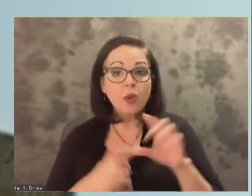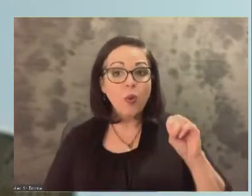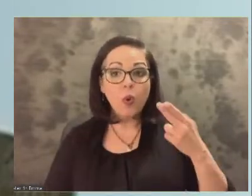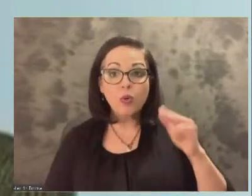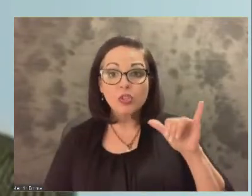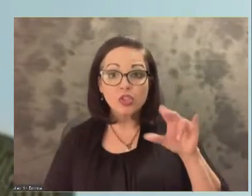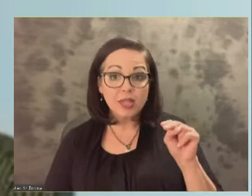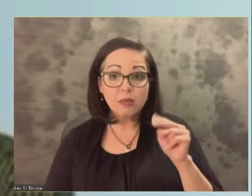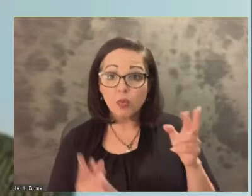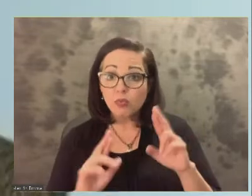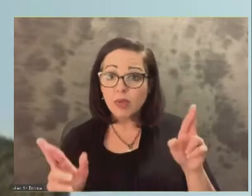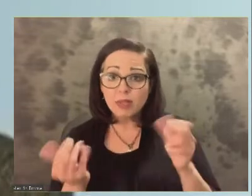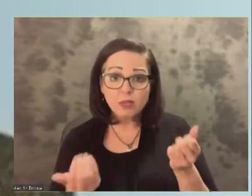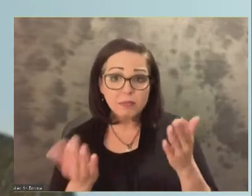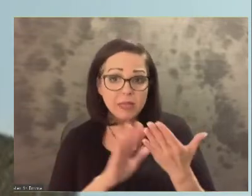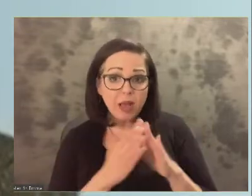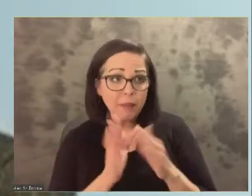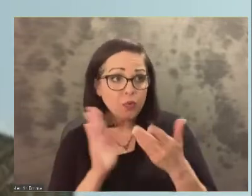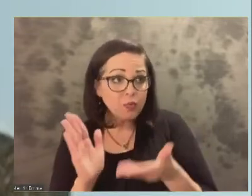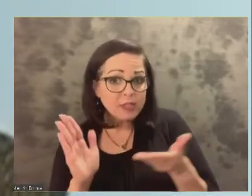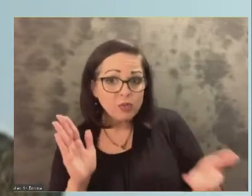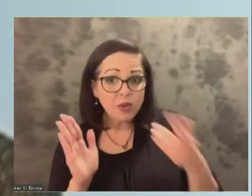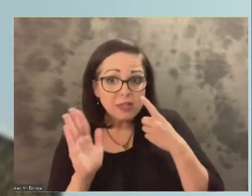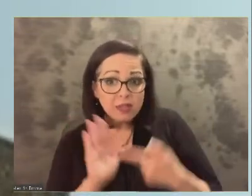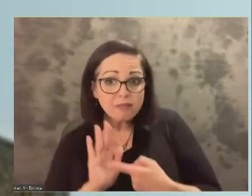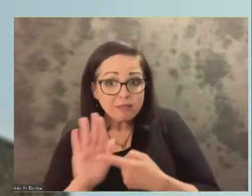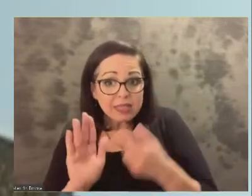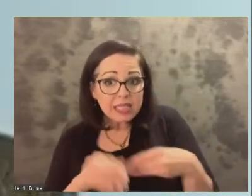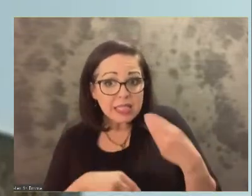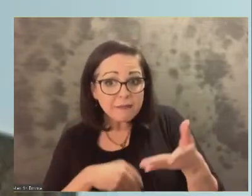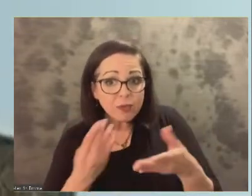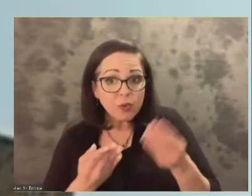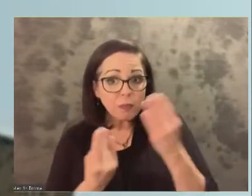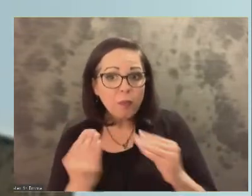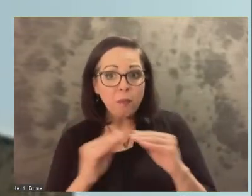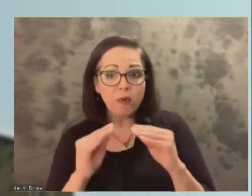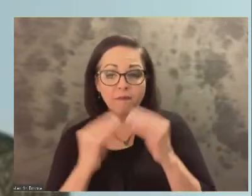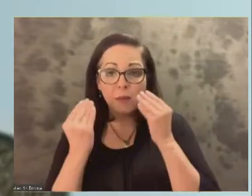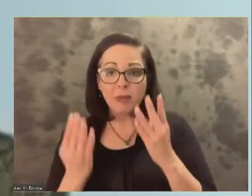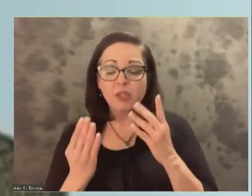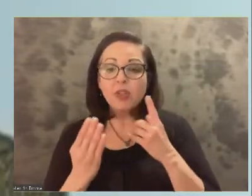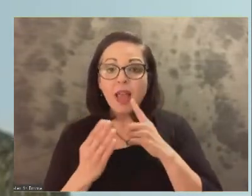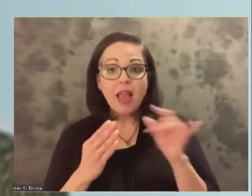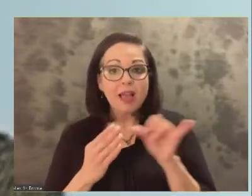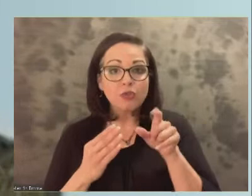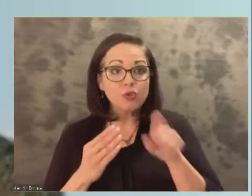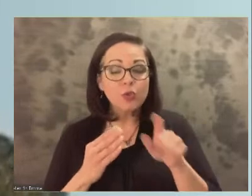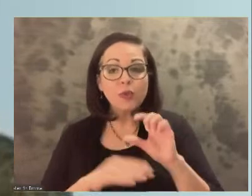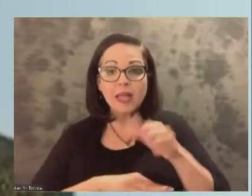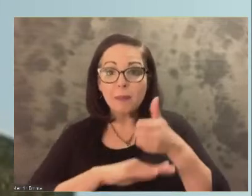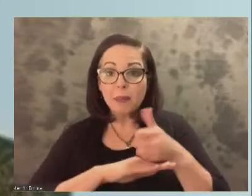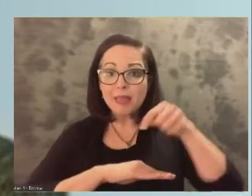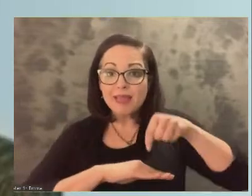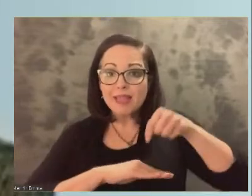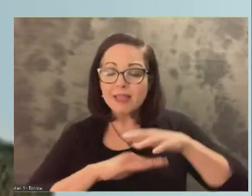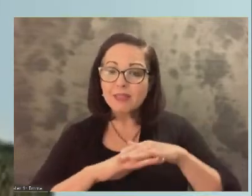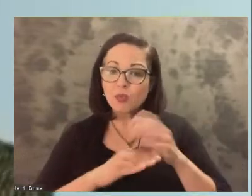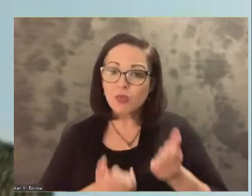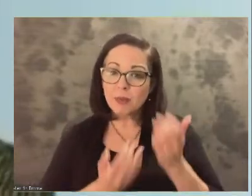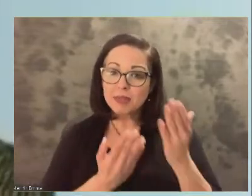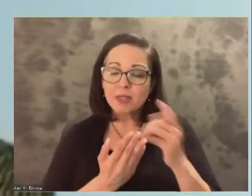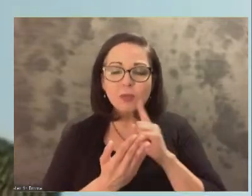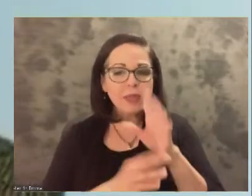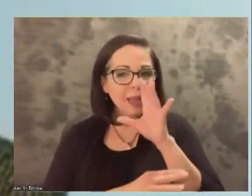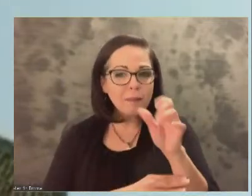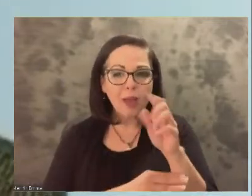to this committee and to HHS as you further and implement these recommendations. We thank you and admire so much all of the